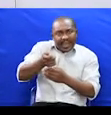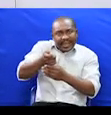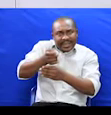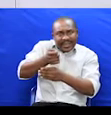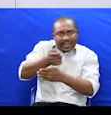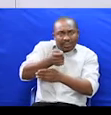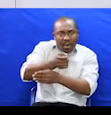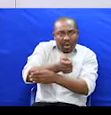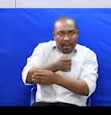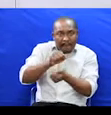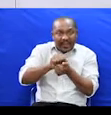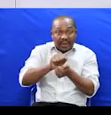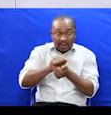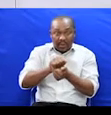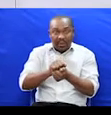indivisible particle,